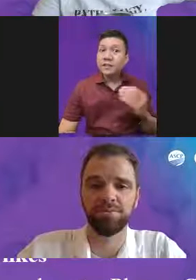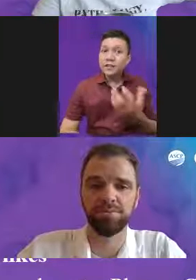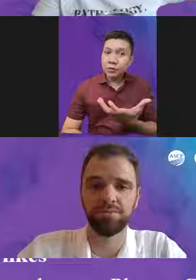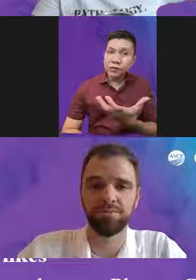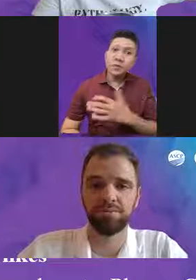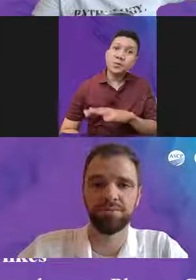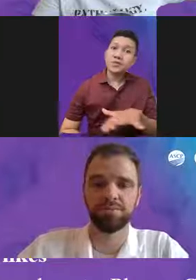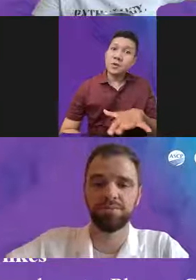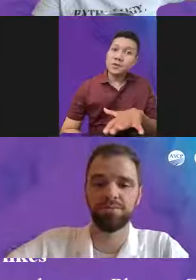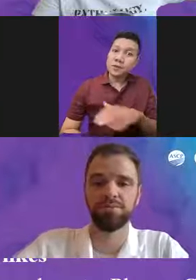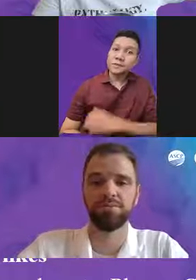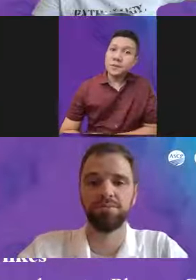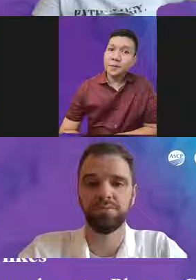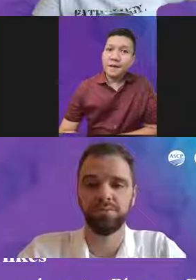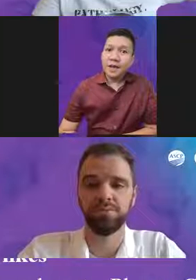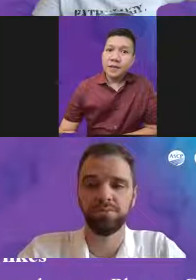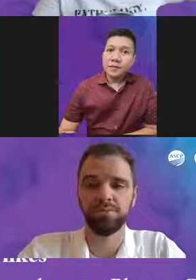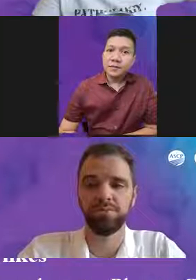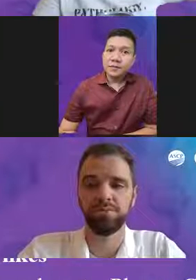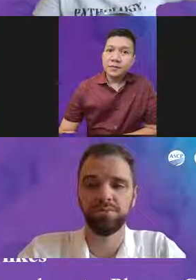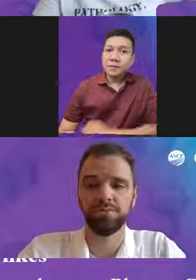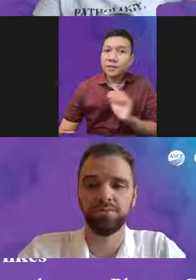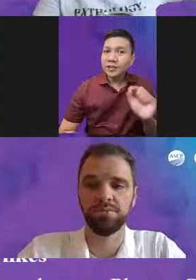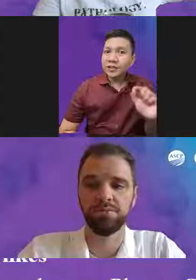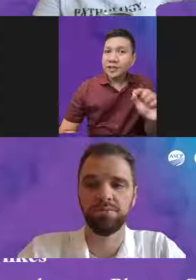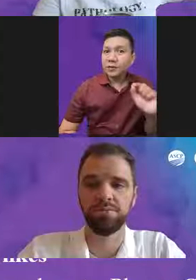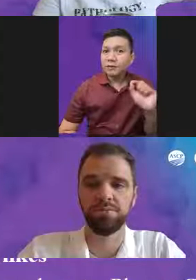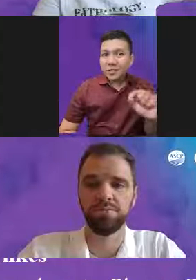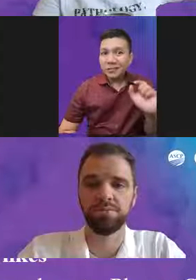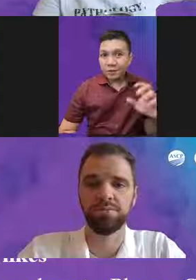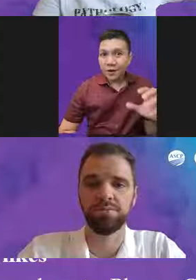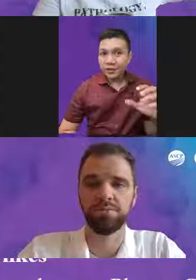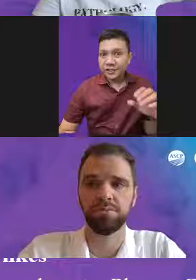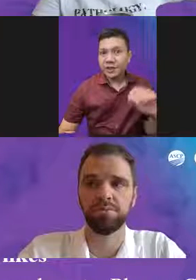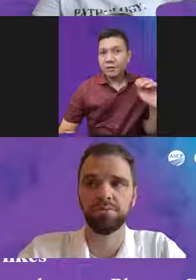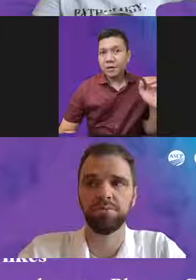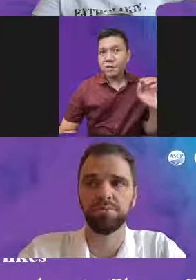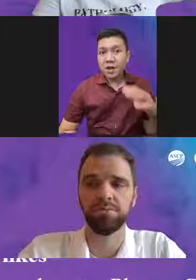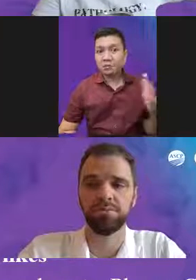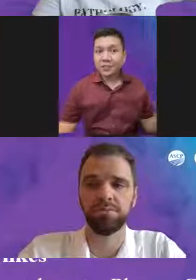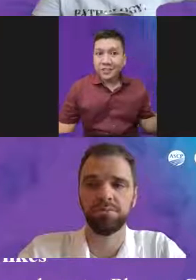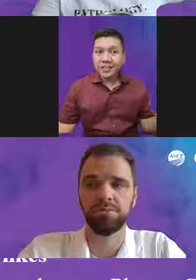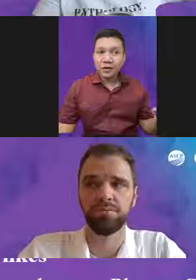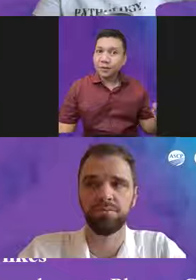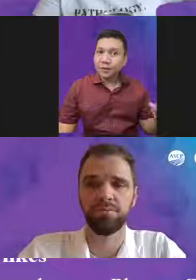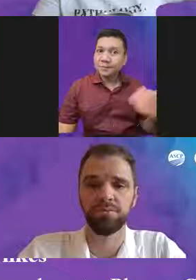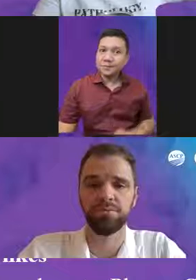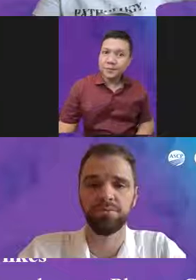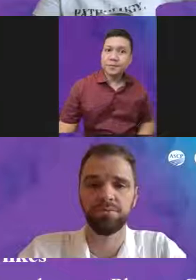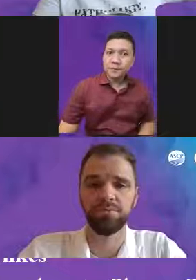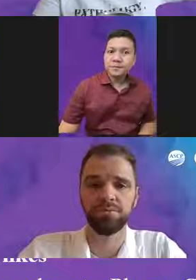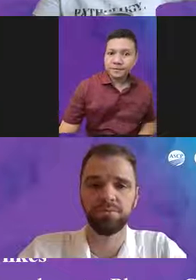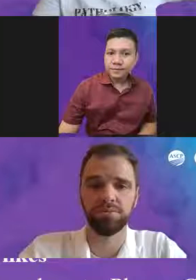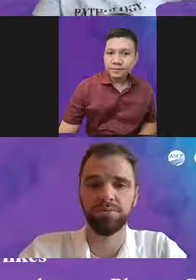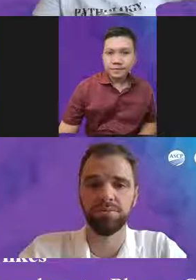it could give us clues as to what's going on. So that's an important thing with red cell morphology and why we're studying all of them.